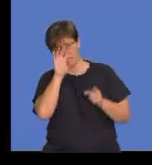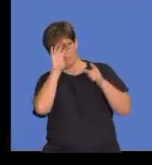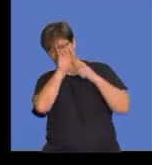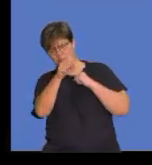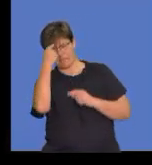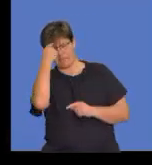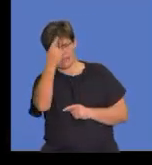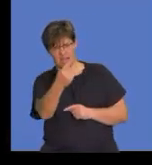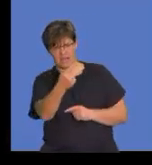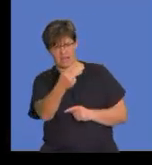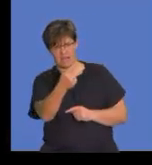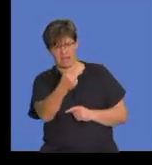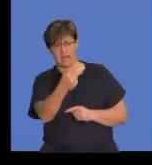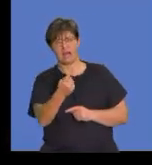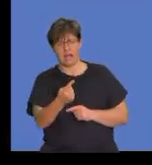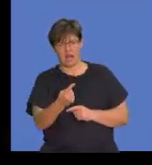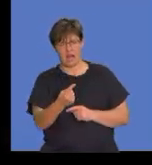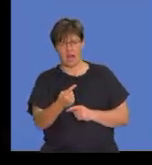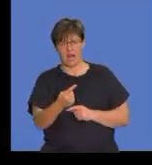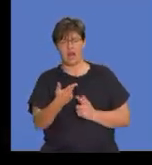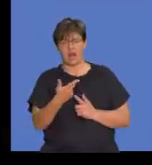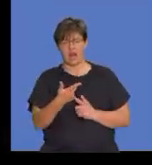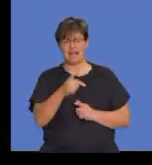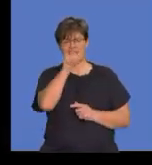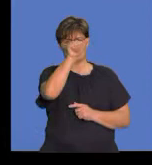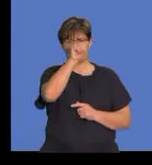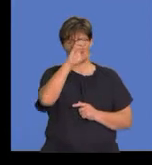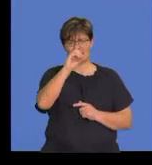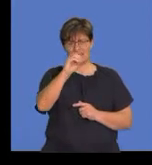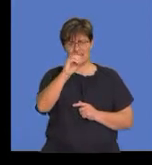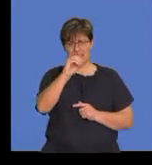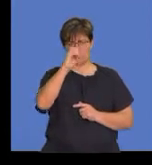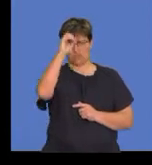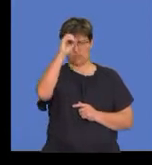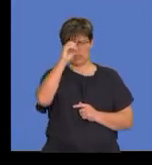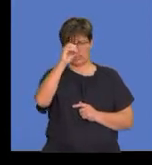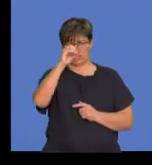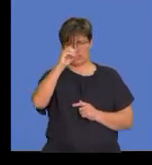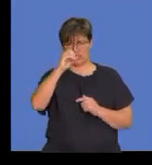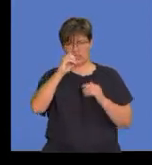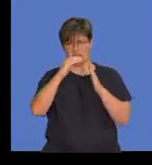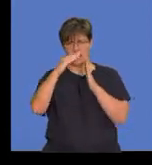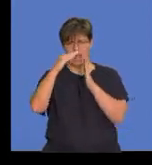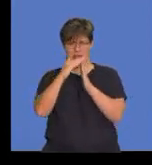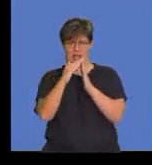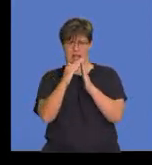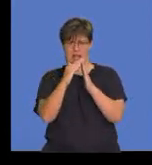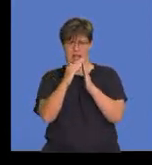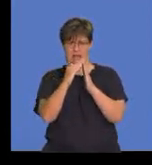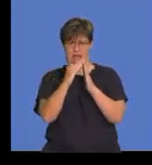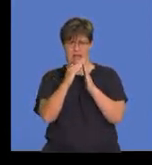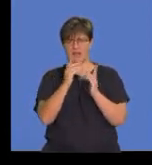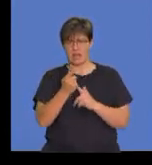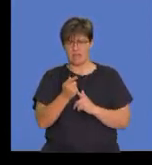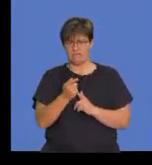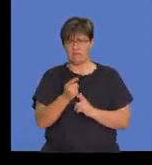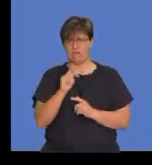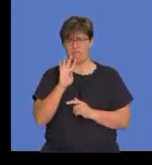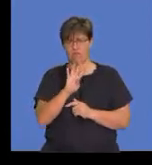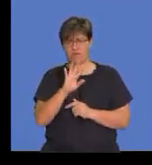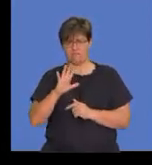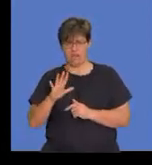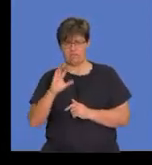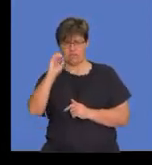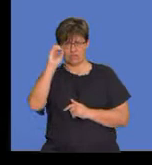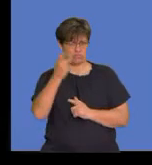Now, what do we predict if the acute angle now is 60 degrees? What do you think? Also, if